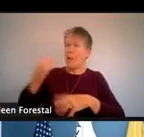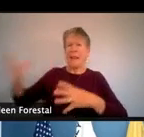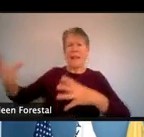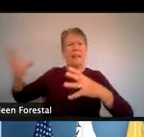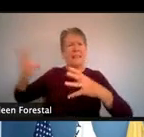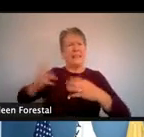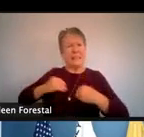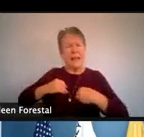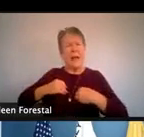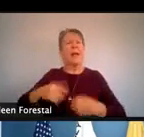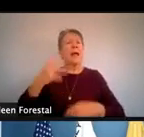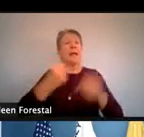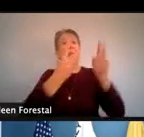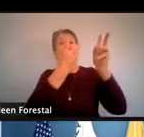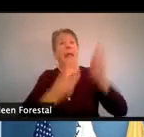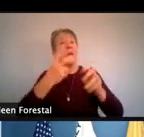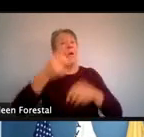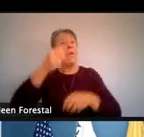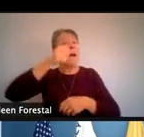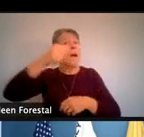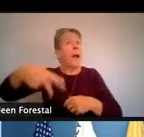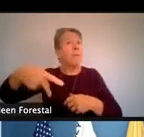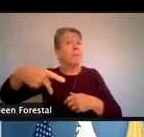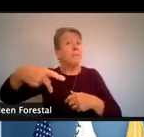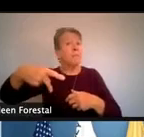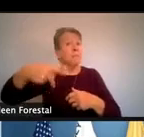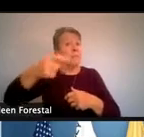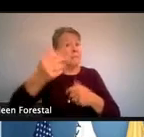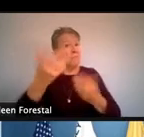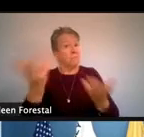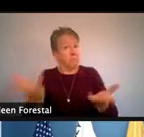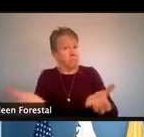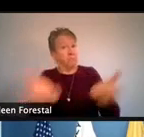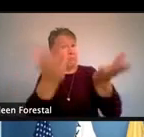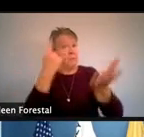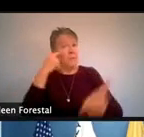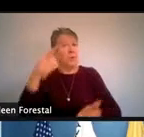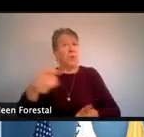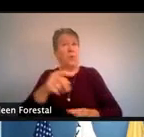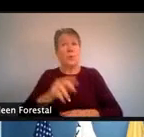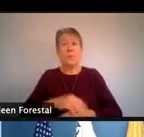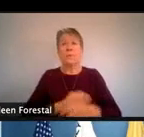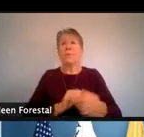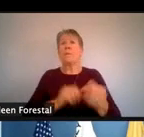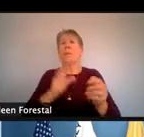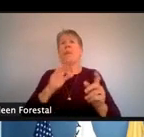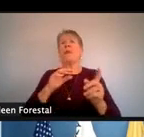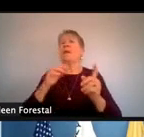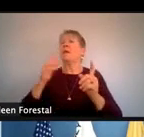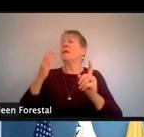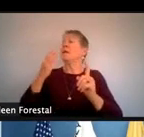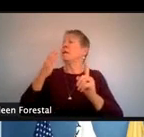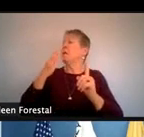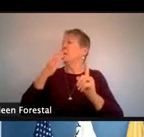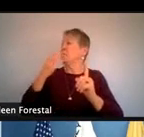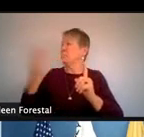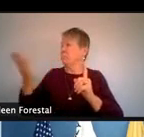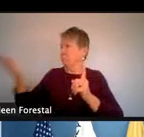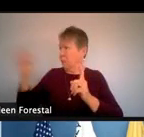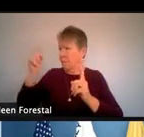Judy, great report as always. Interestingly, on your regional spot positivity,